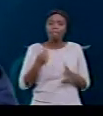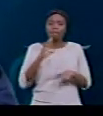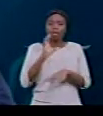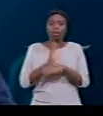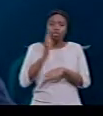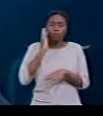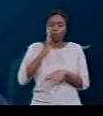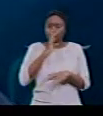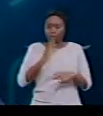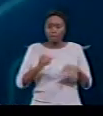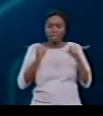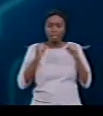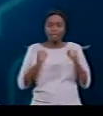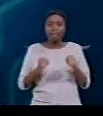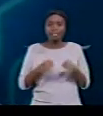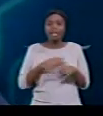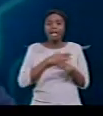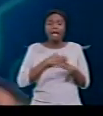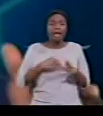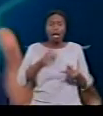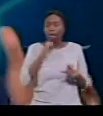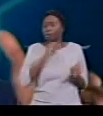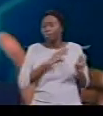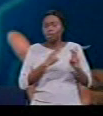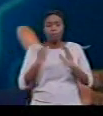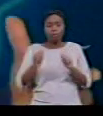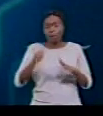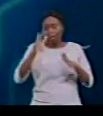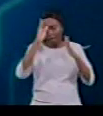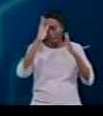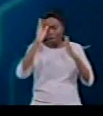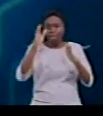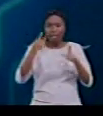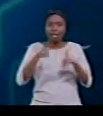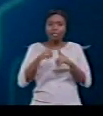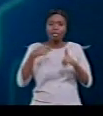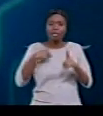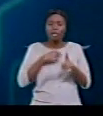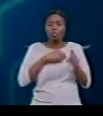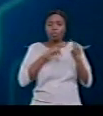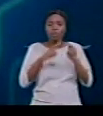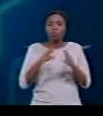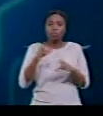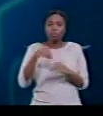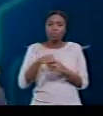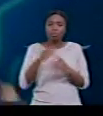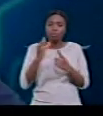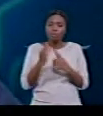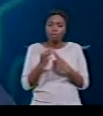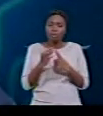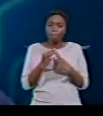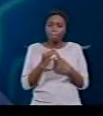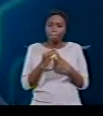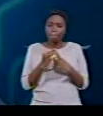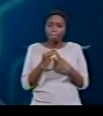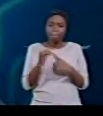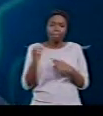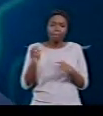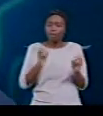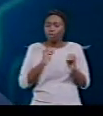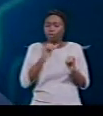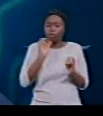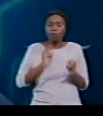steadfast and unmovable. Father, as we look forward to the coming of the Lord, none of us will be left